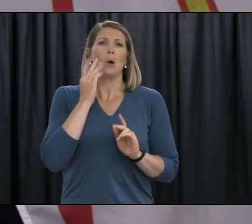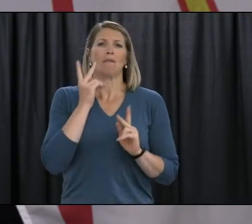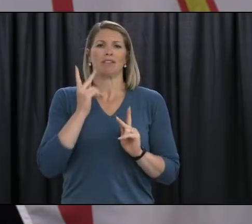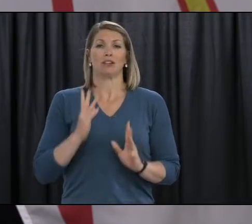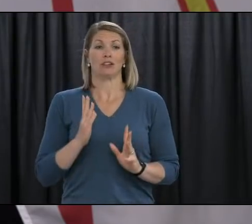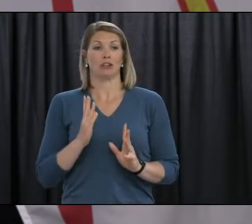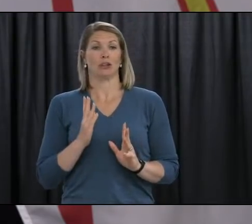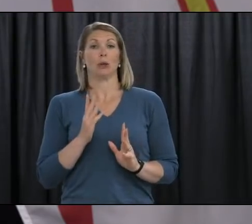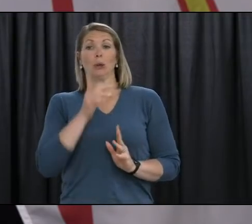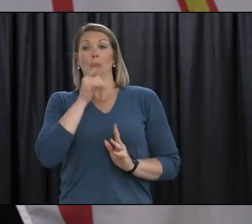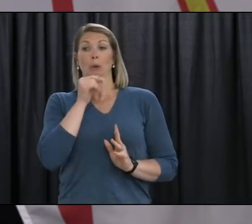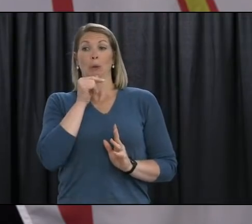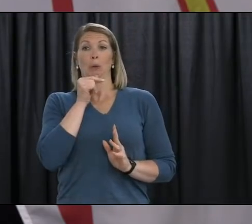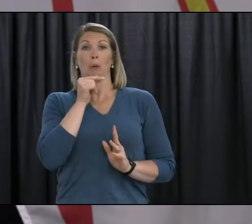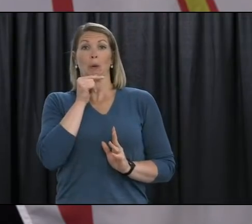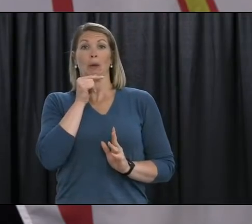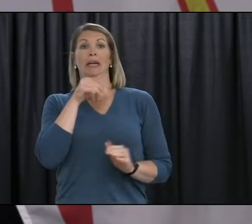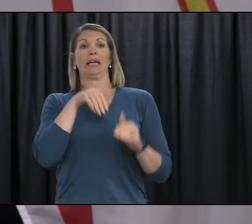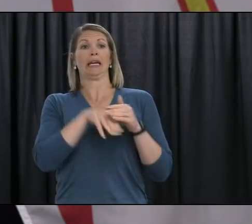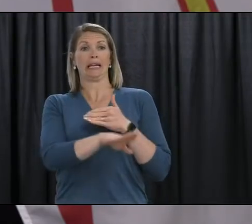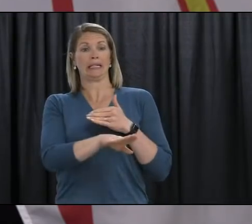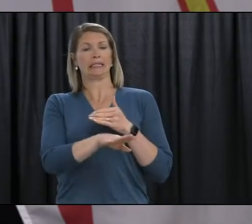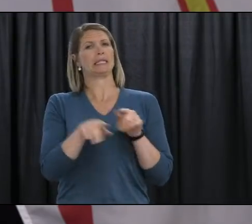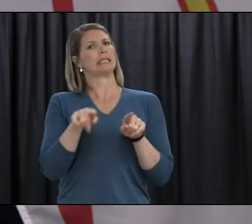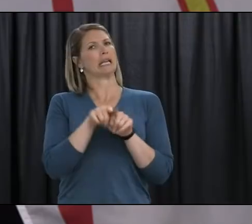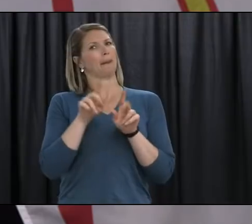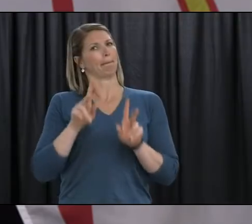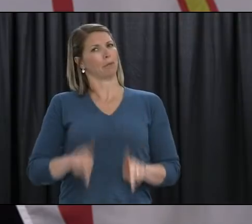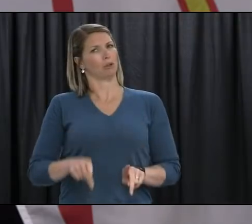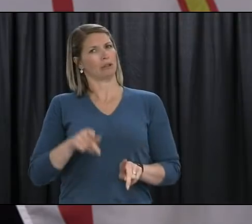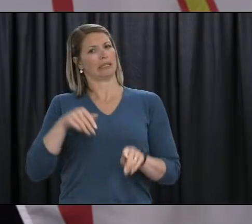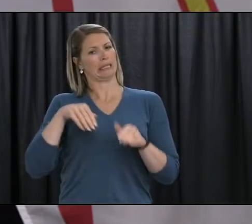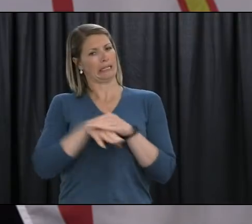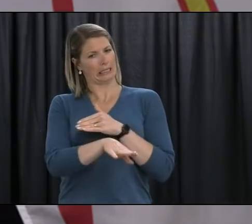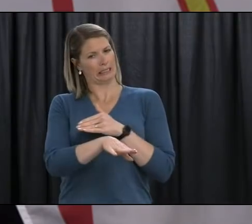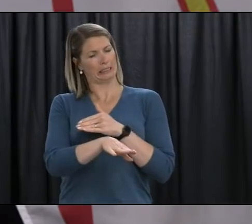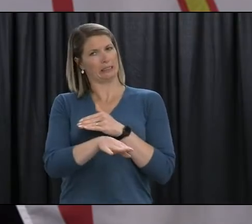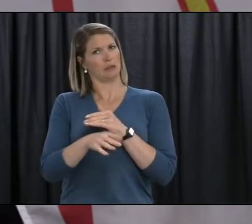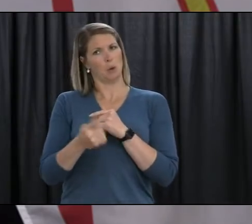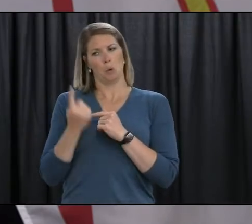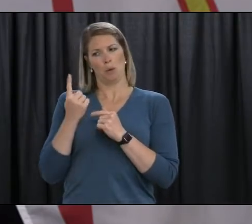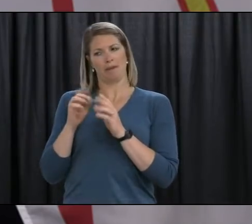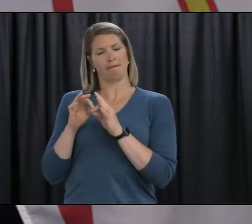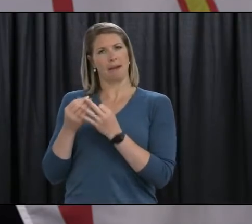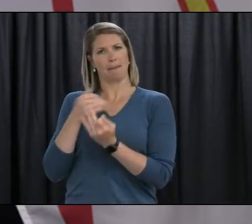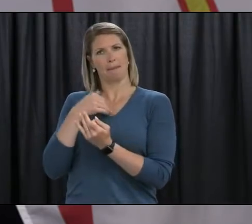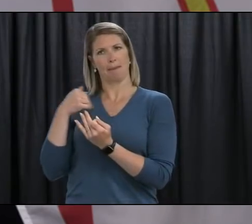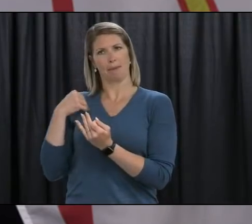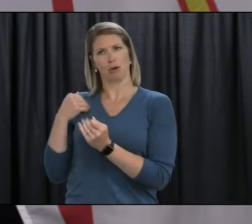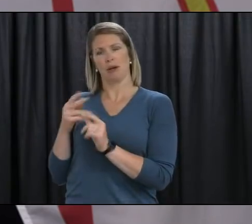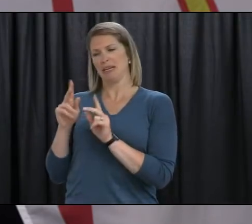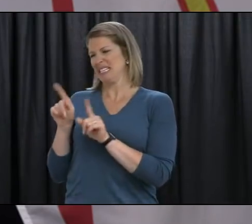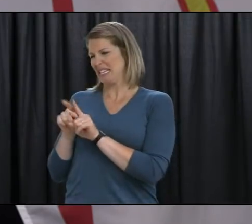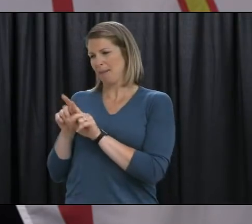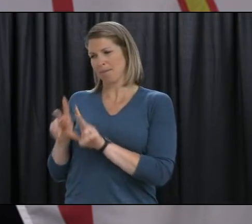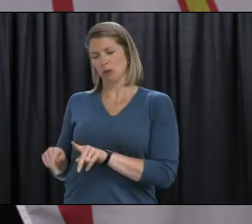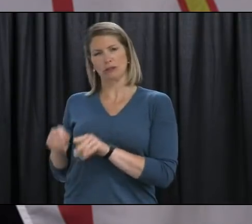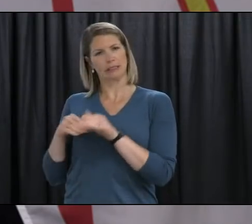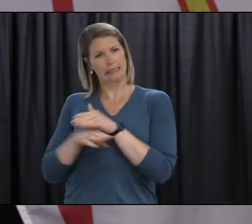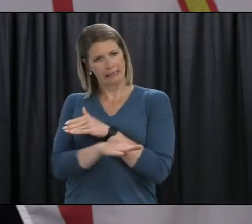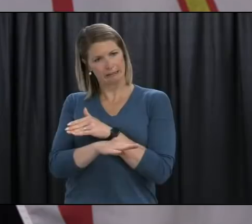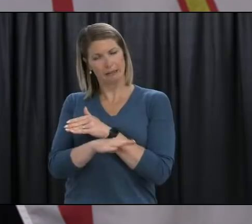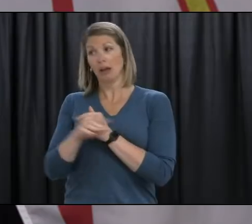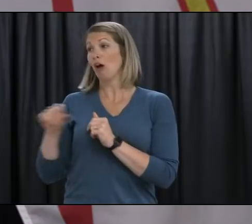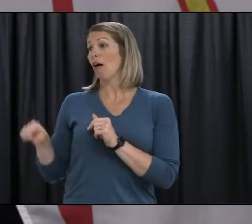should remain consistent. If there are extenuating circumstances, that may be able to change, but for the most part, they need to